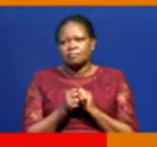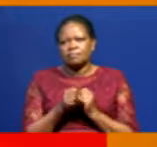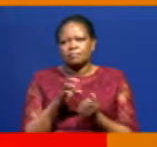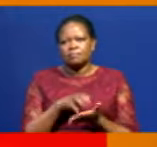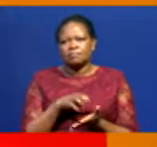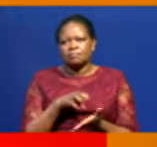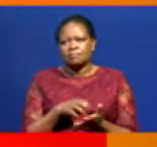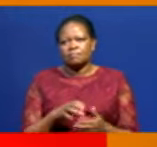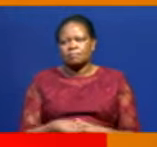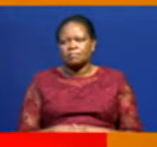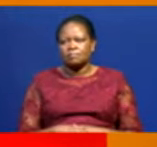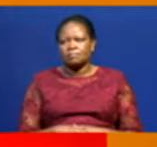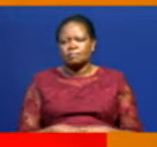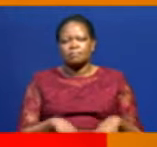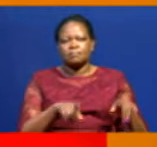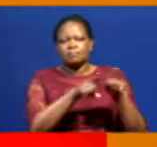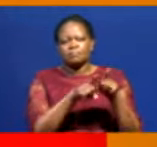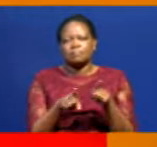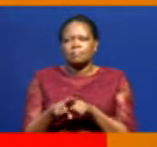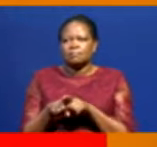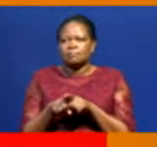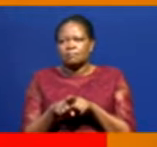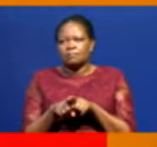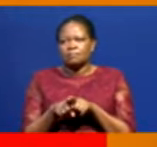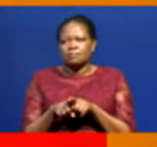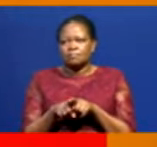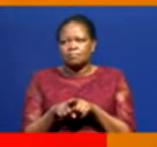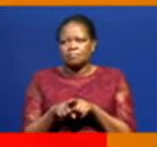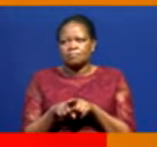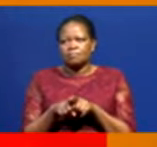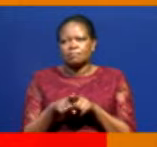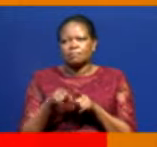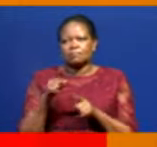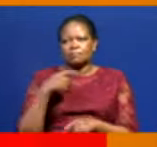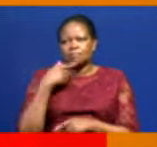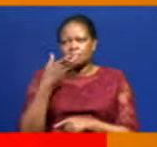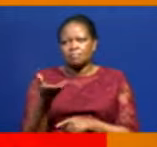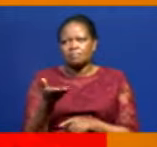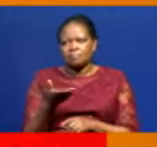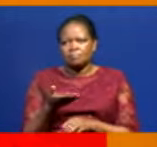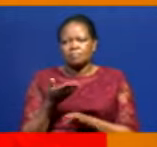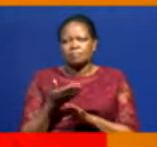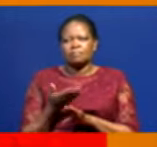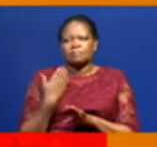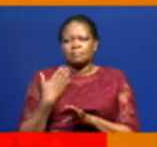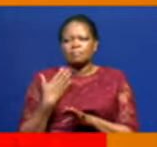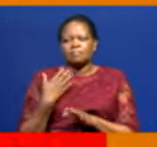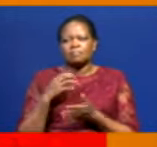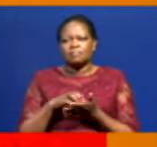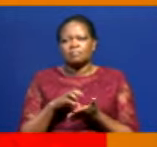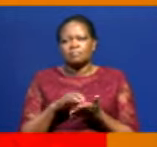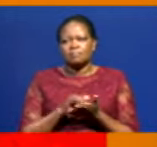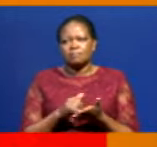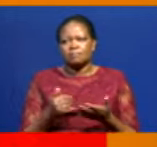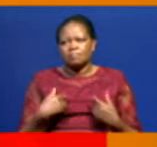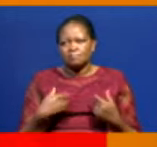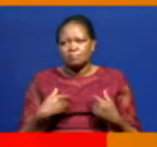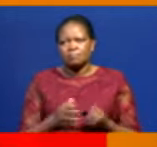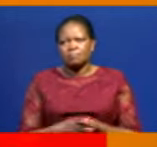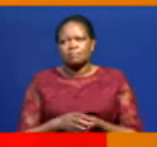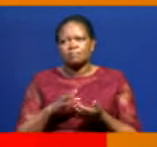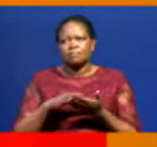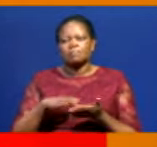circumstantially, and also in response to pre-existing situations. The